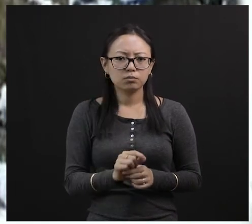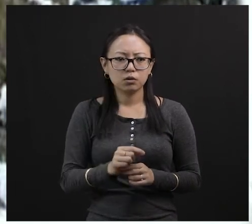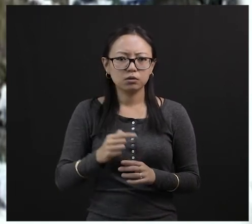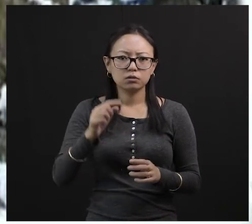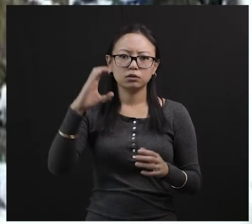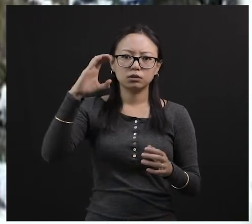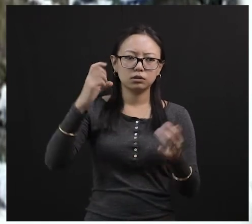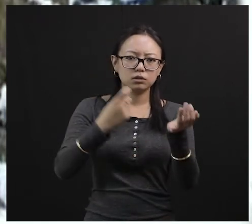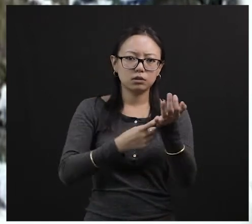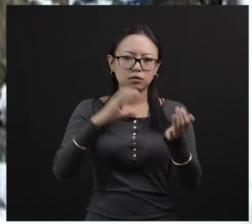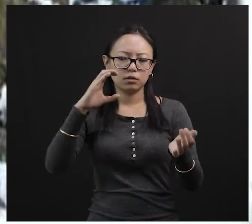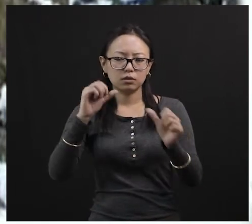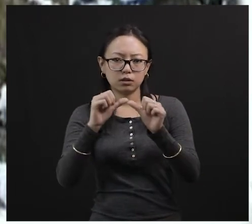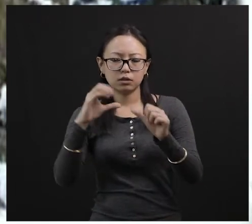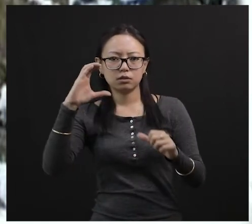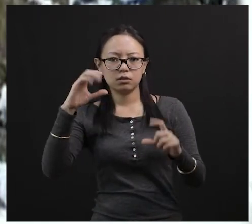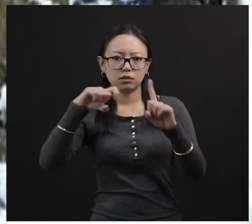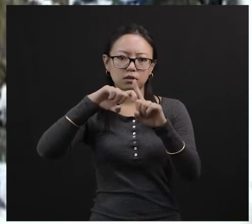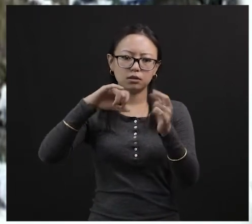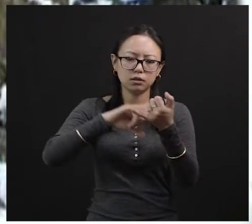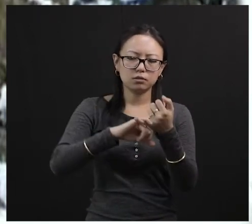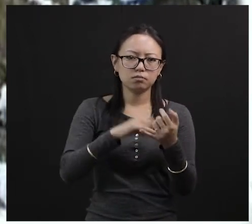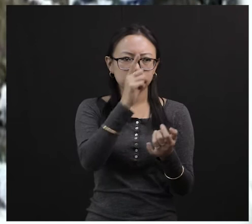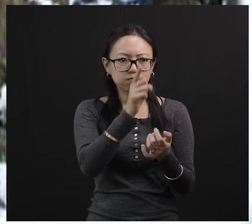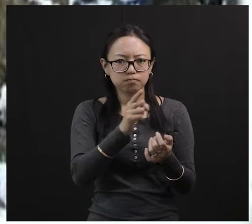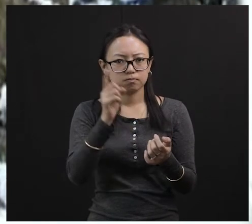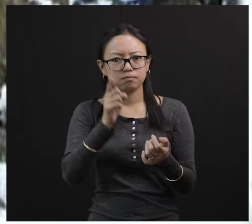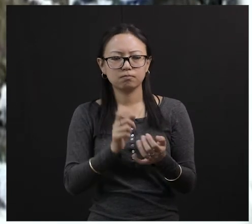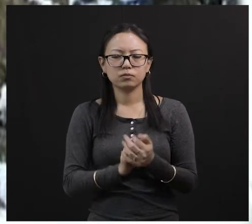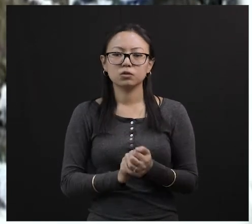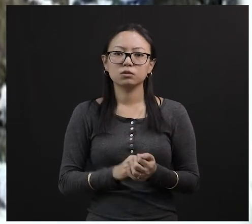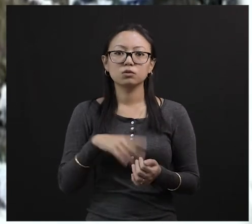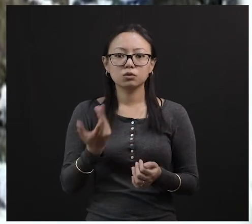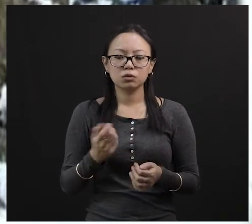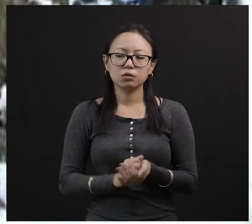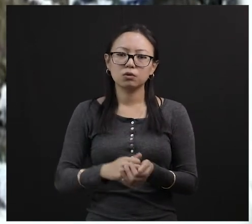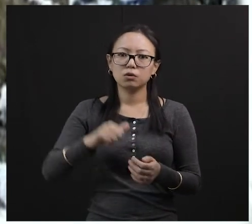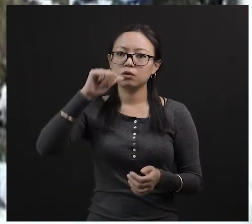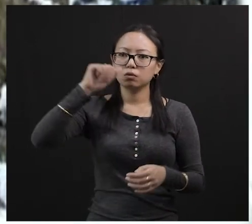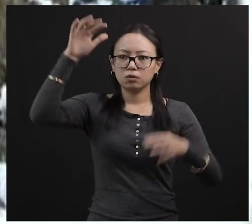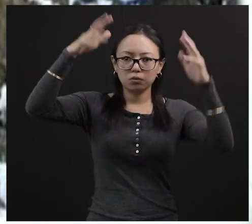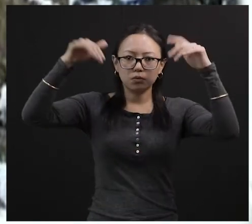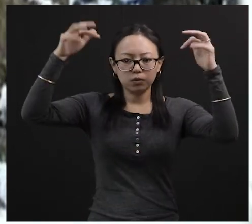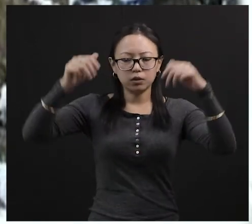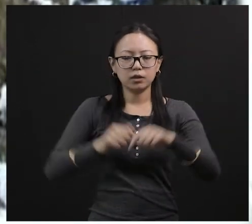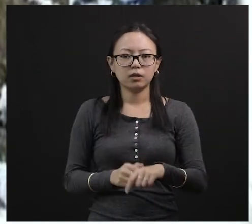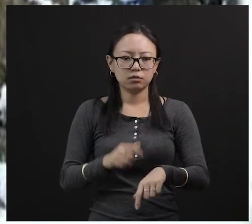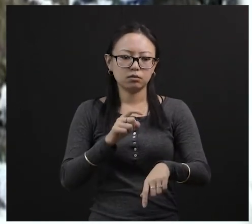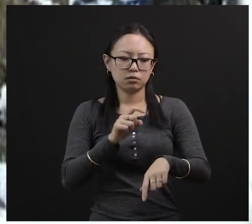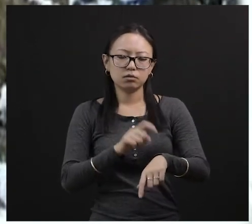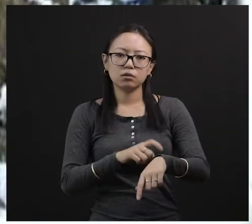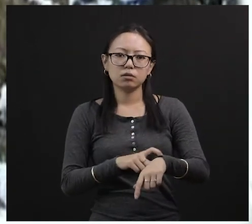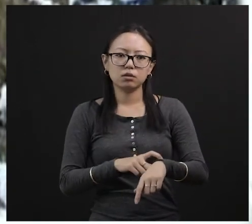okay? Cracks in the rocks. And when the rain comes, the water gets,